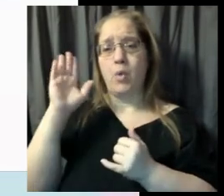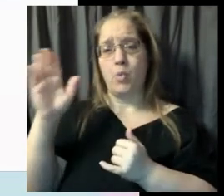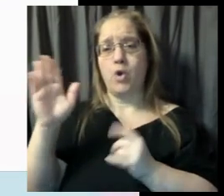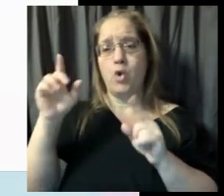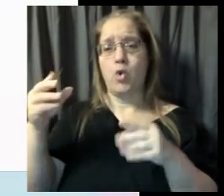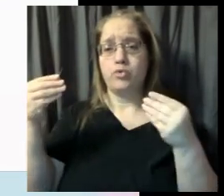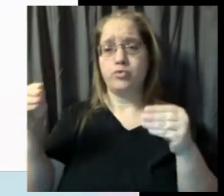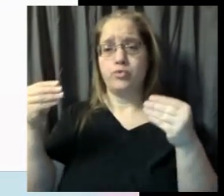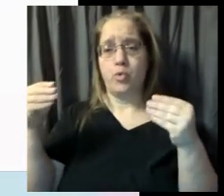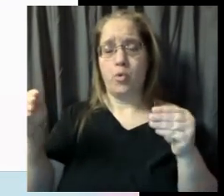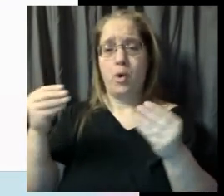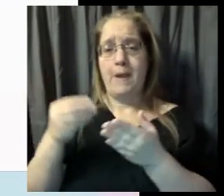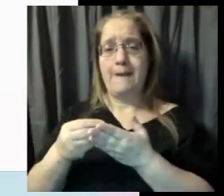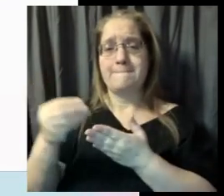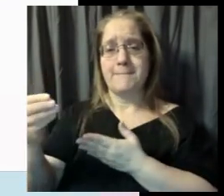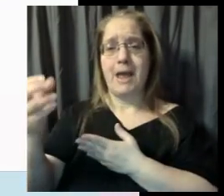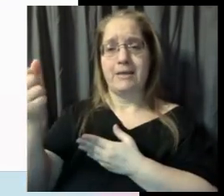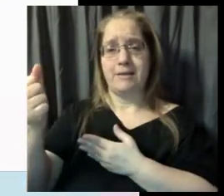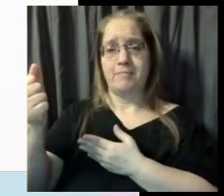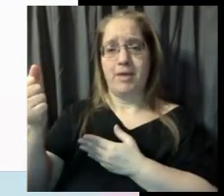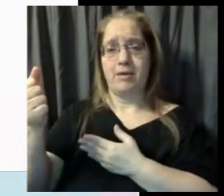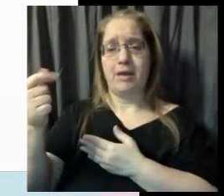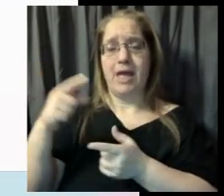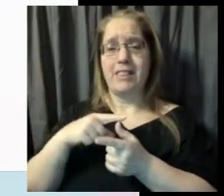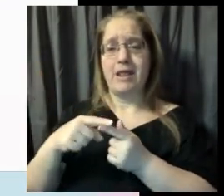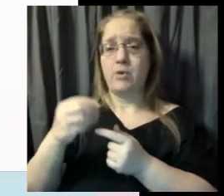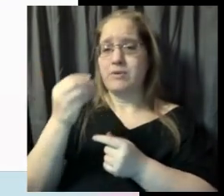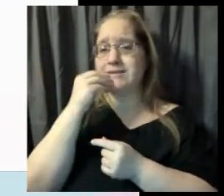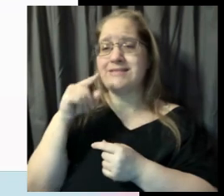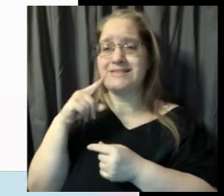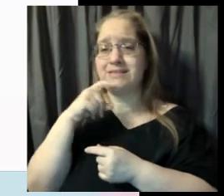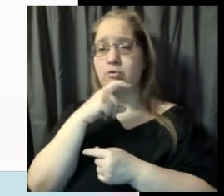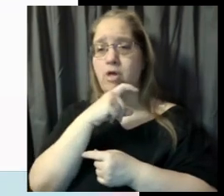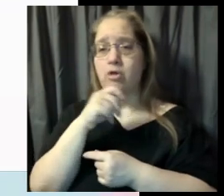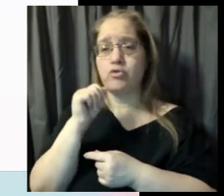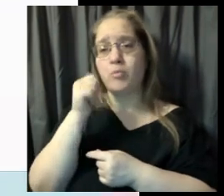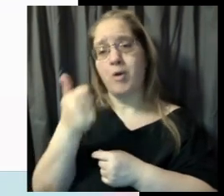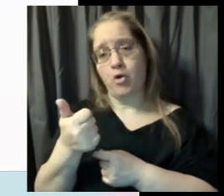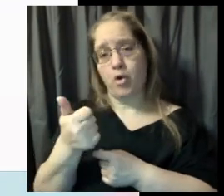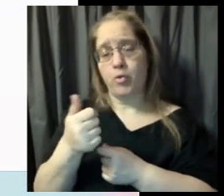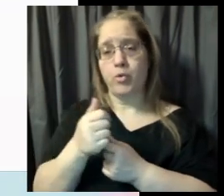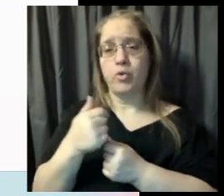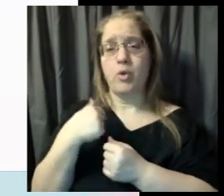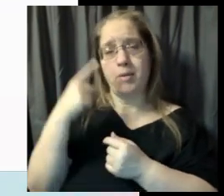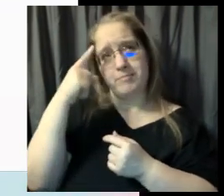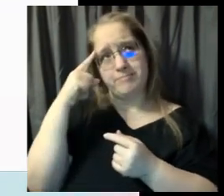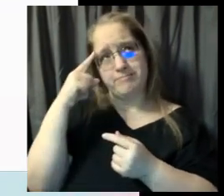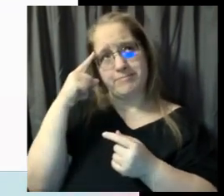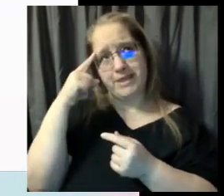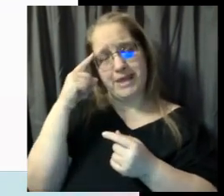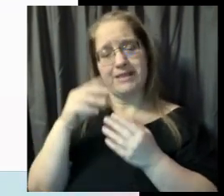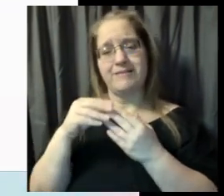and buy some milk, and then I can have some cereal tomorrow. So I'm just trying to be flexible in my thinking and just do something